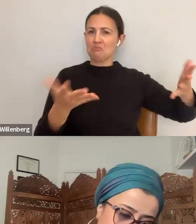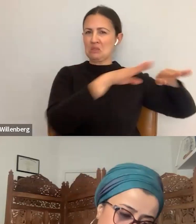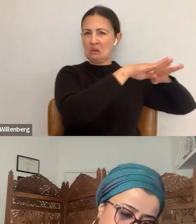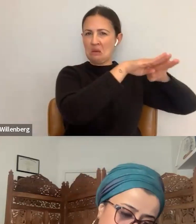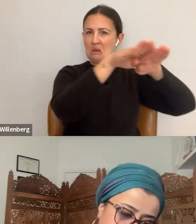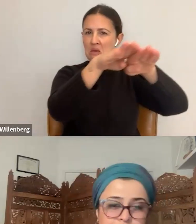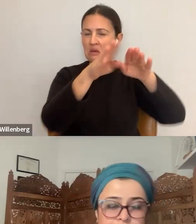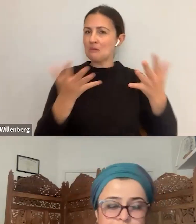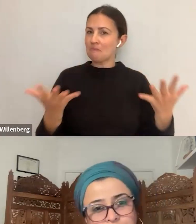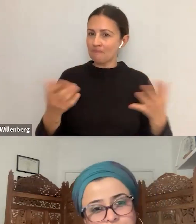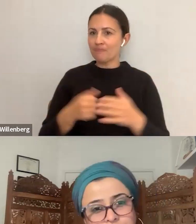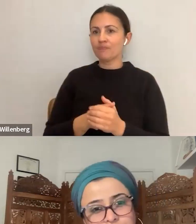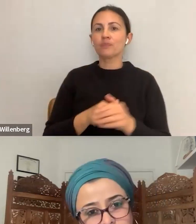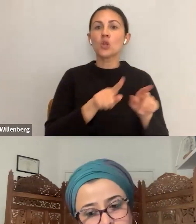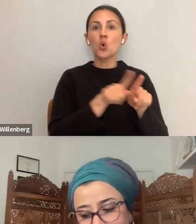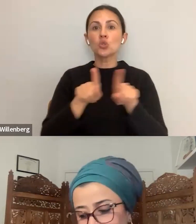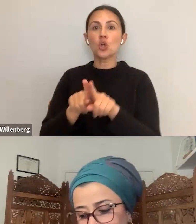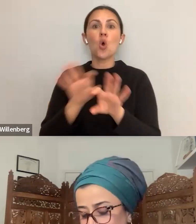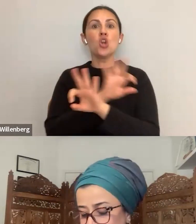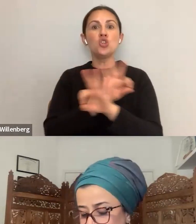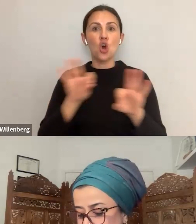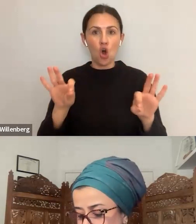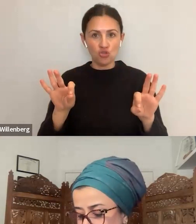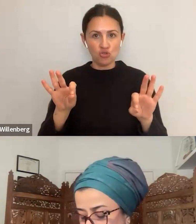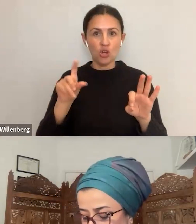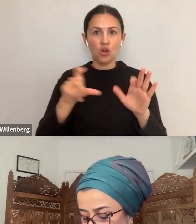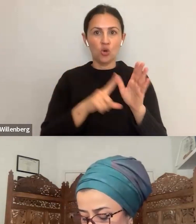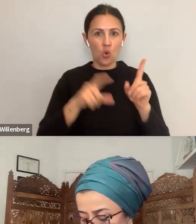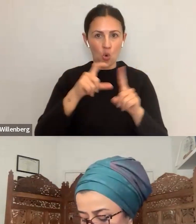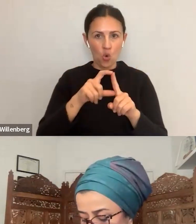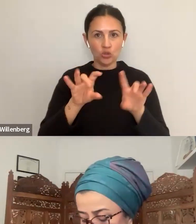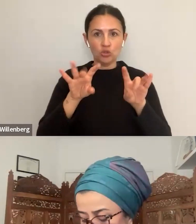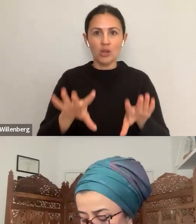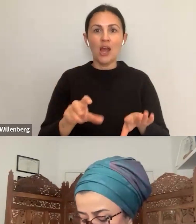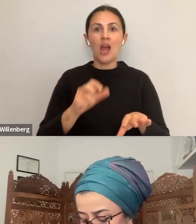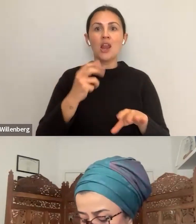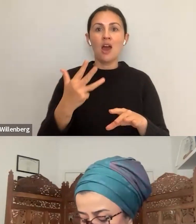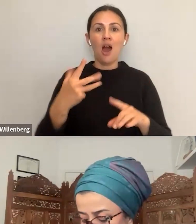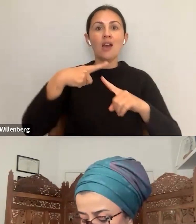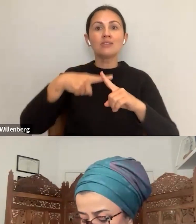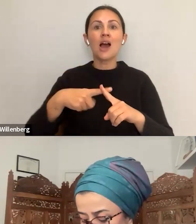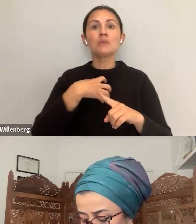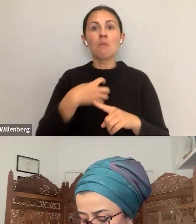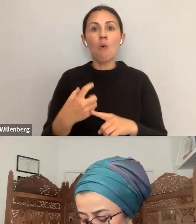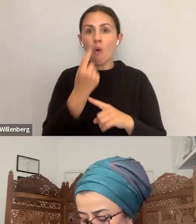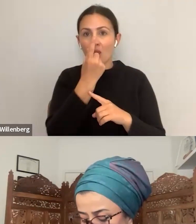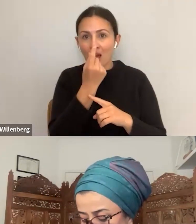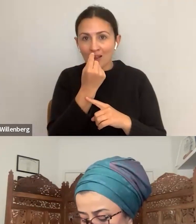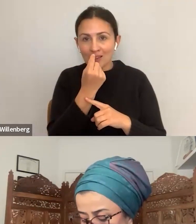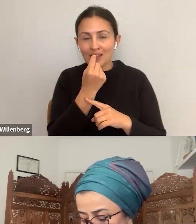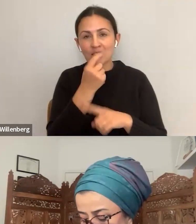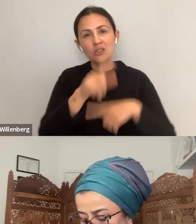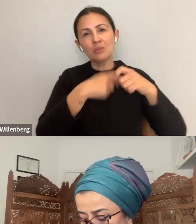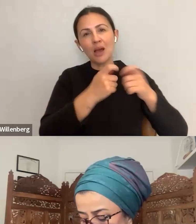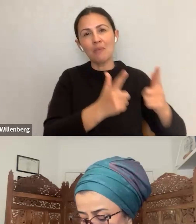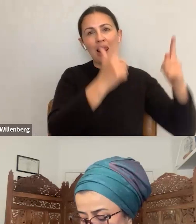that non-CALD Australians were 9 times more likely to occupy cultural leadership roles. than